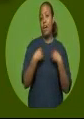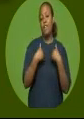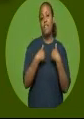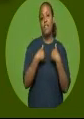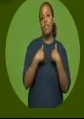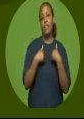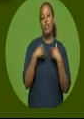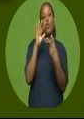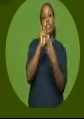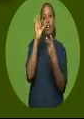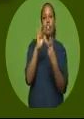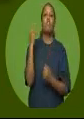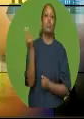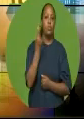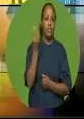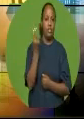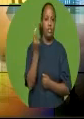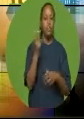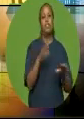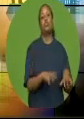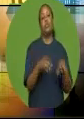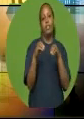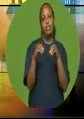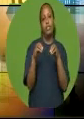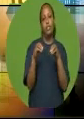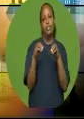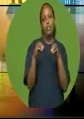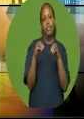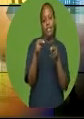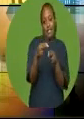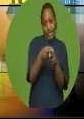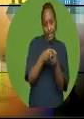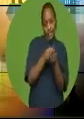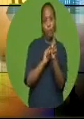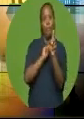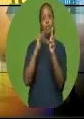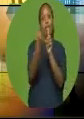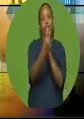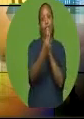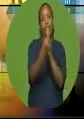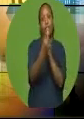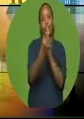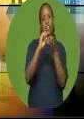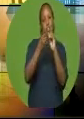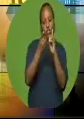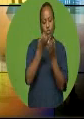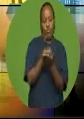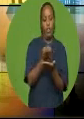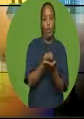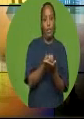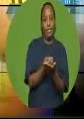have alternative uses. Students, the scarcity perspective definitions